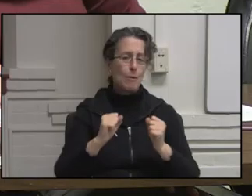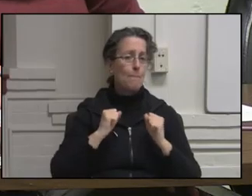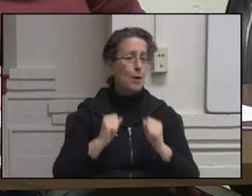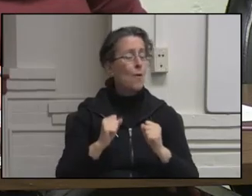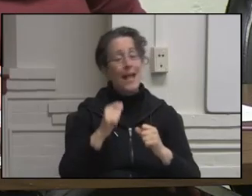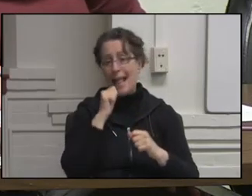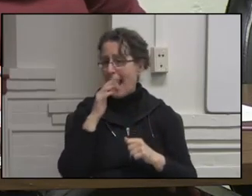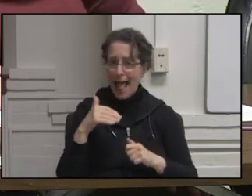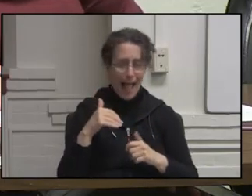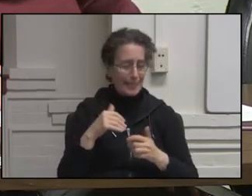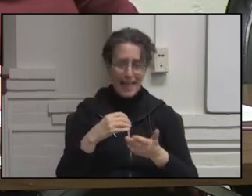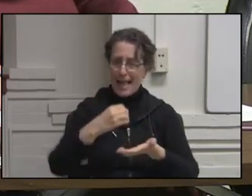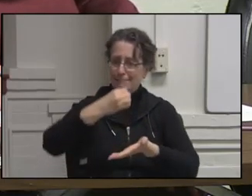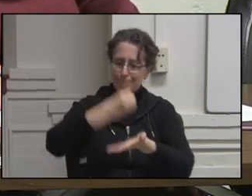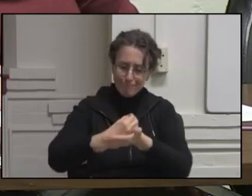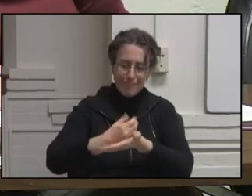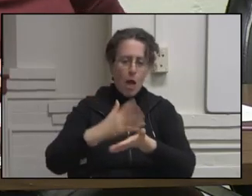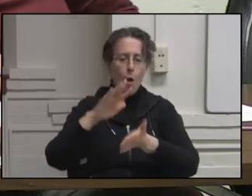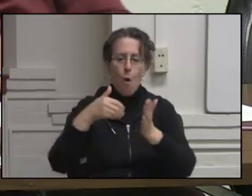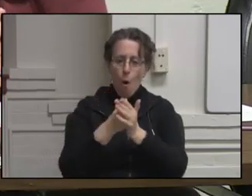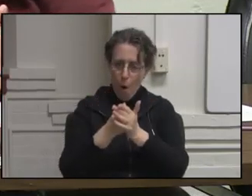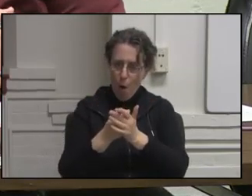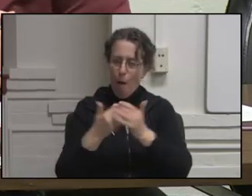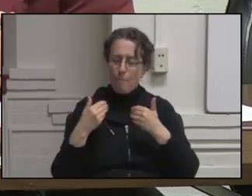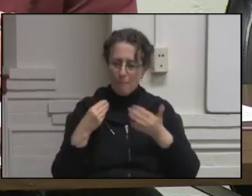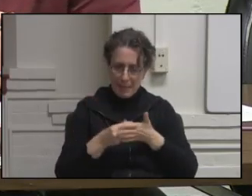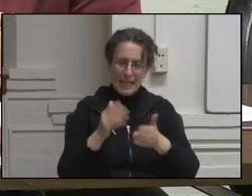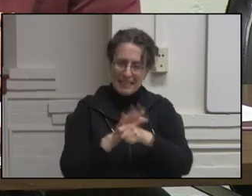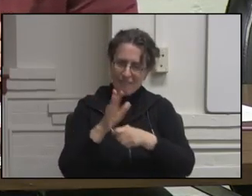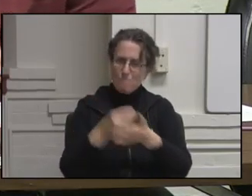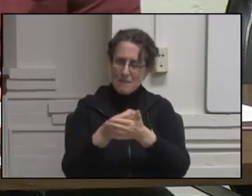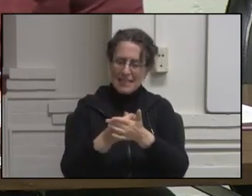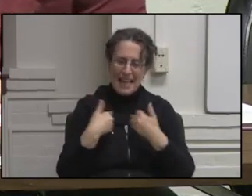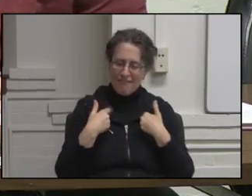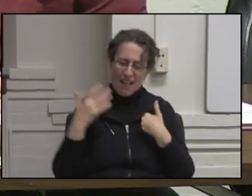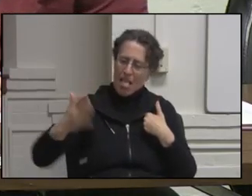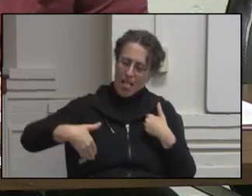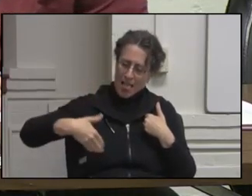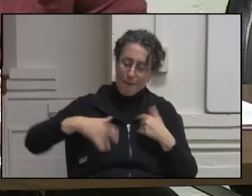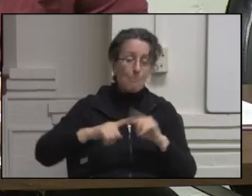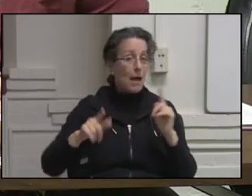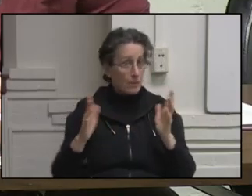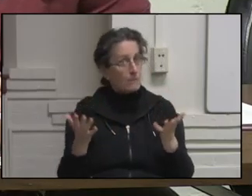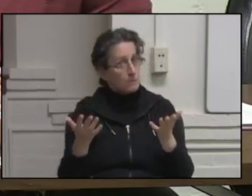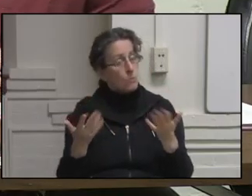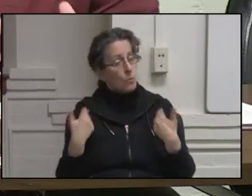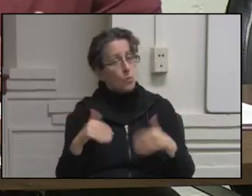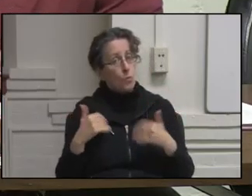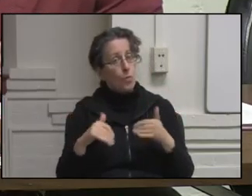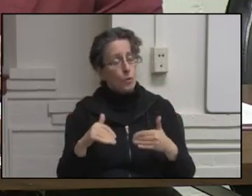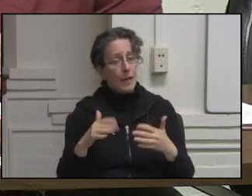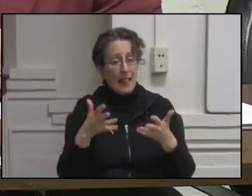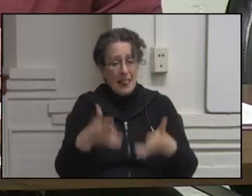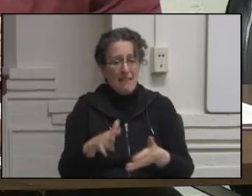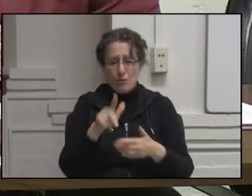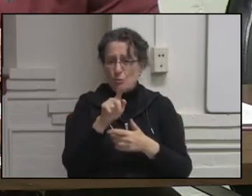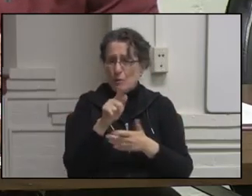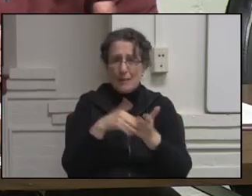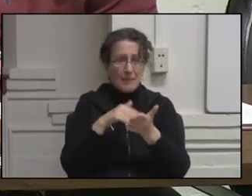not quite enough to get the job done. So what I would be recommending to you this